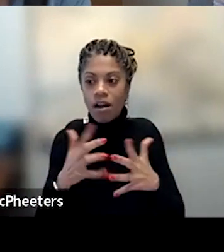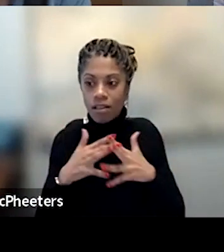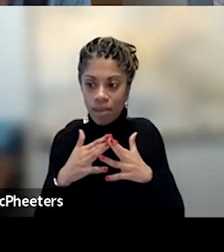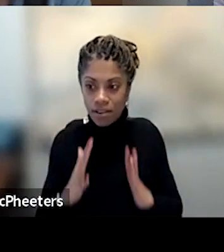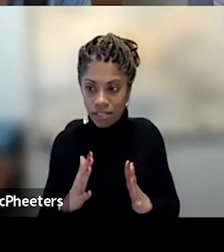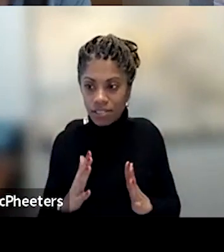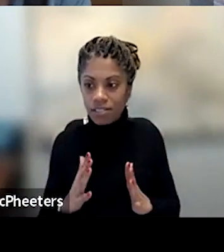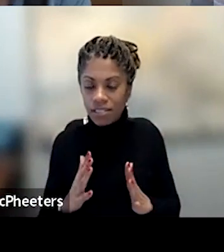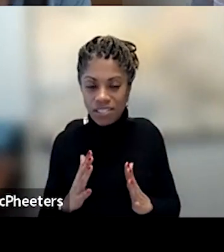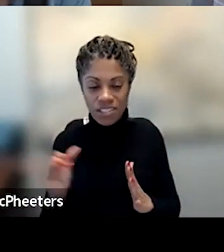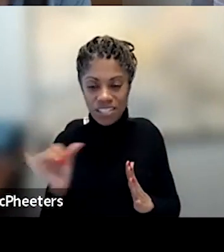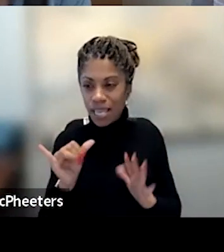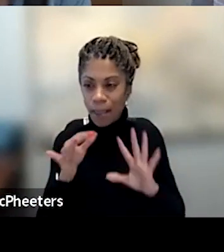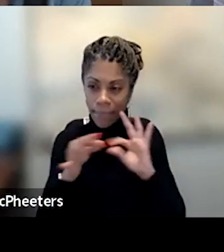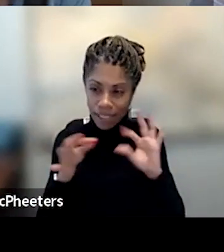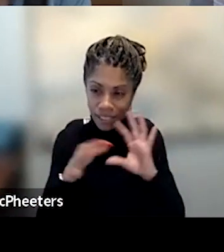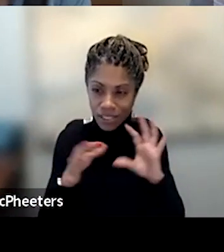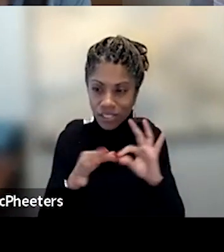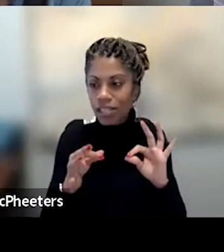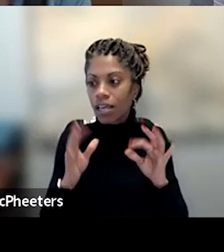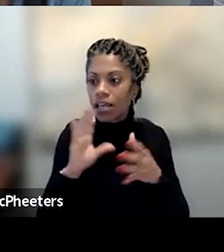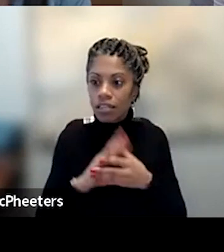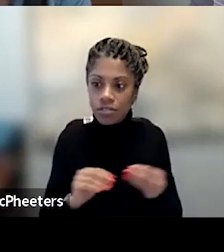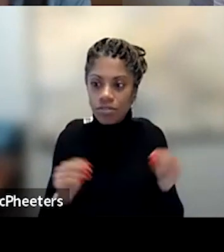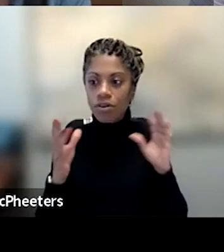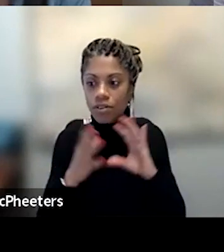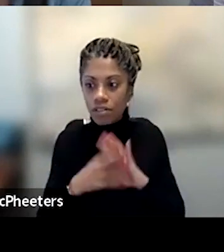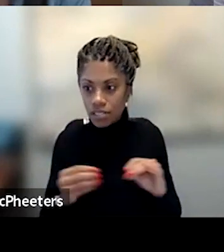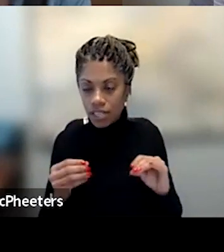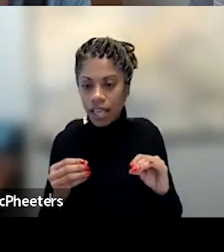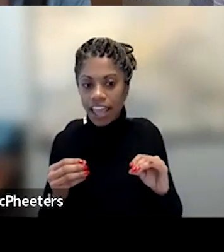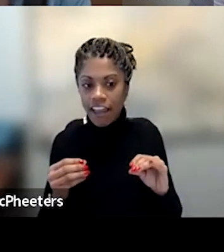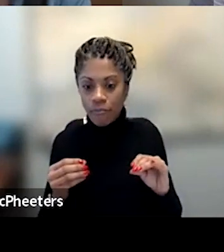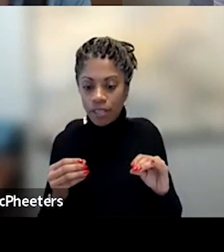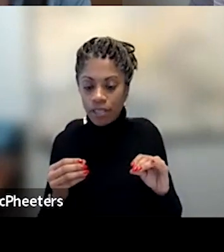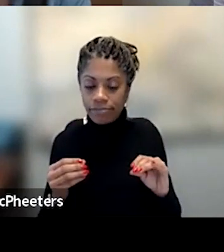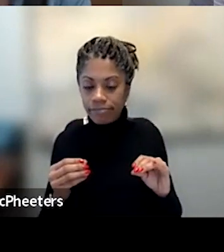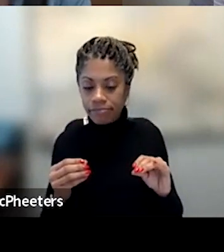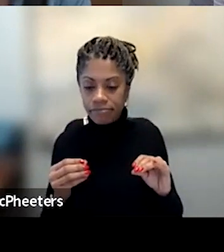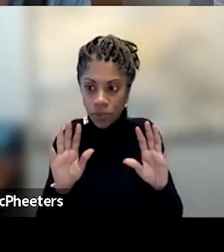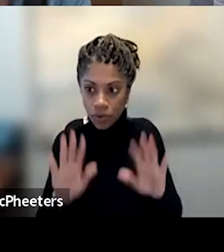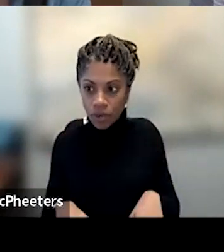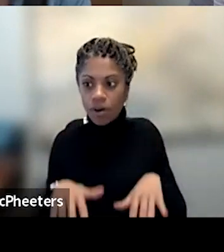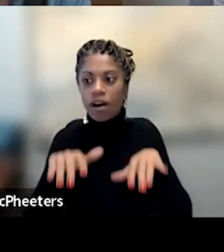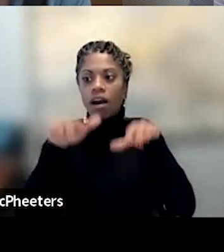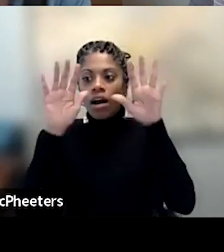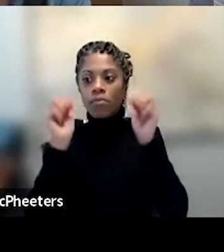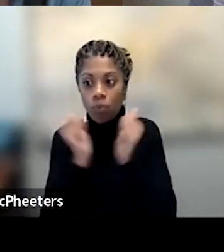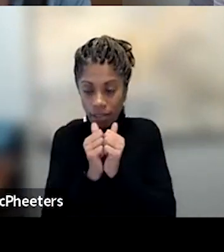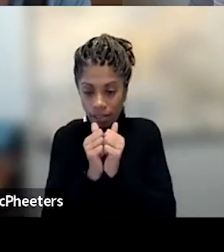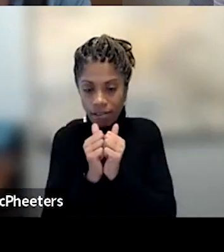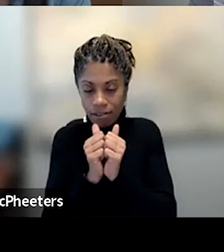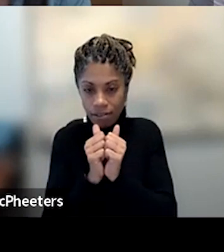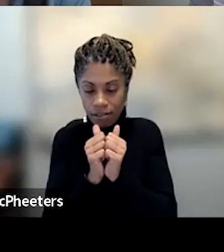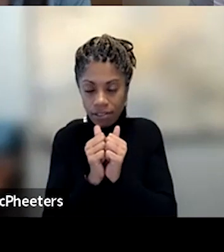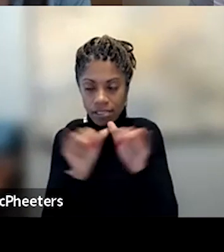and messages and narrative have been washing over all of us our entire lives, regardless how we